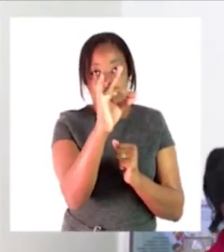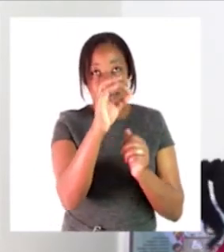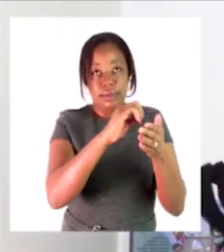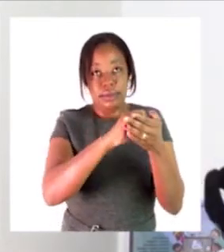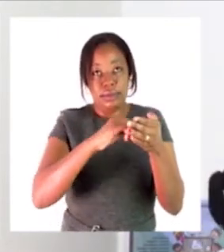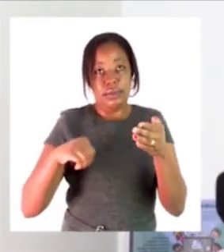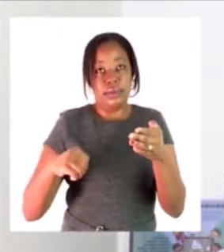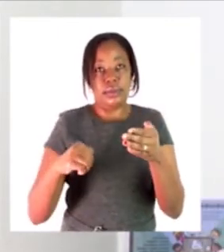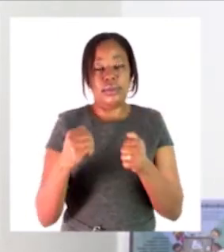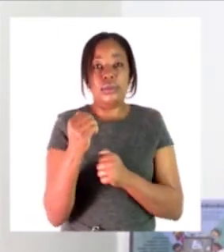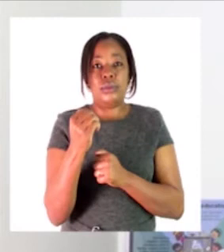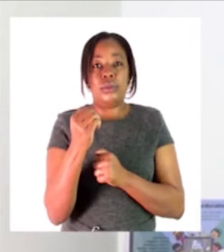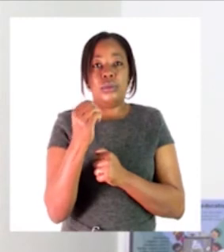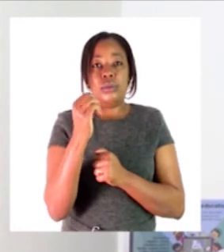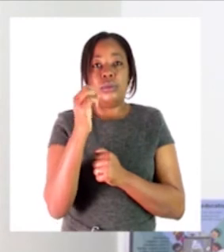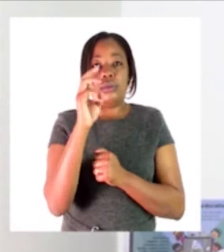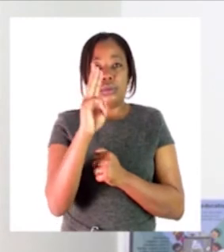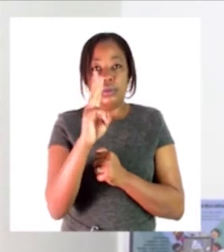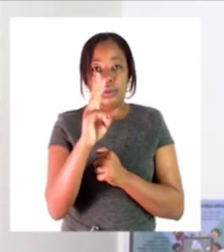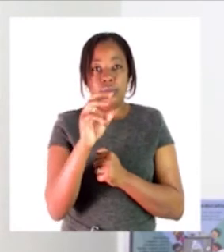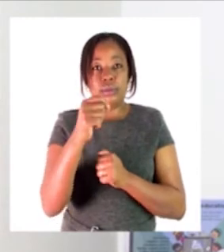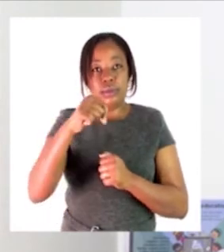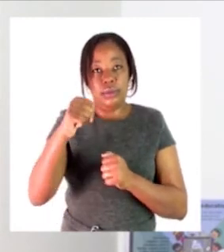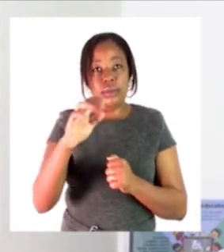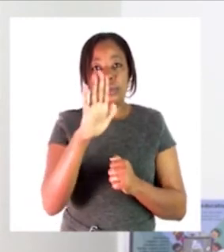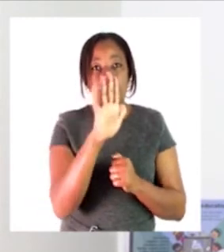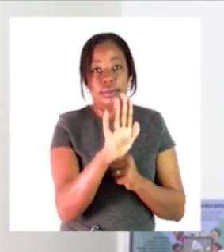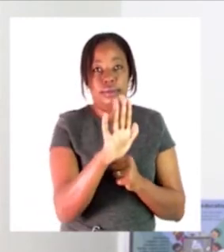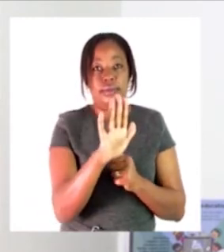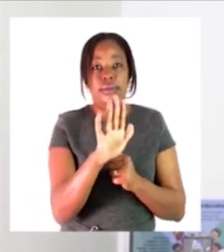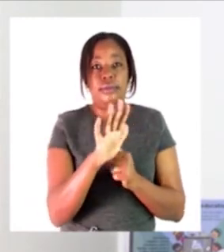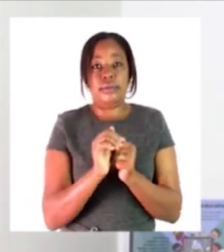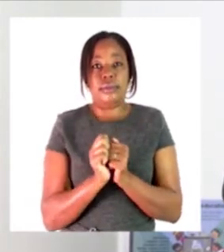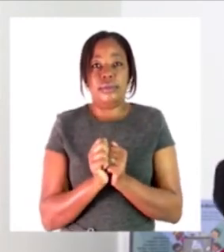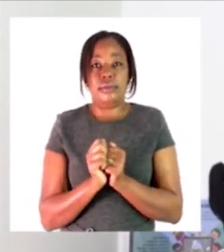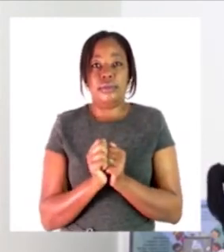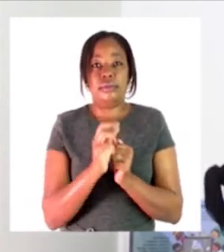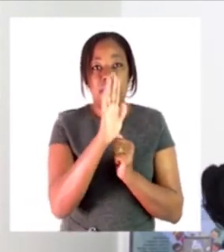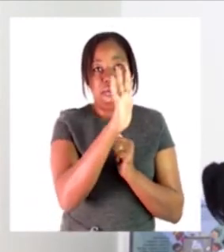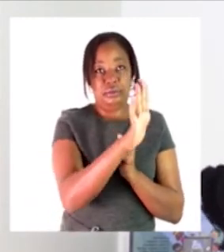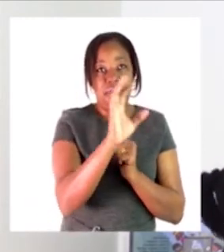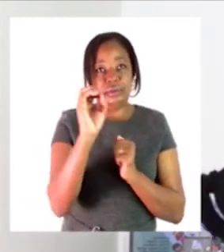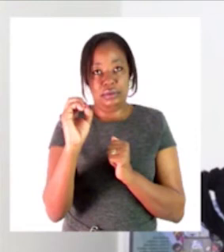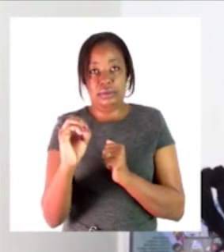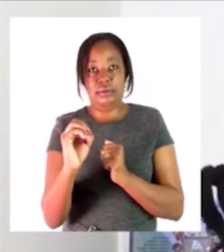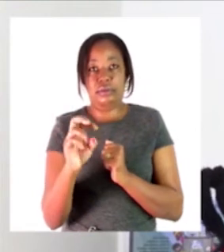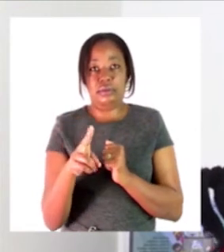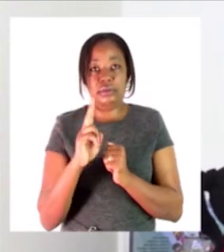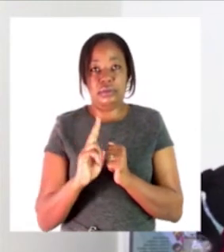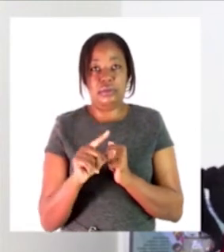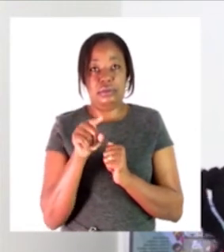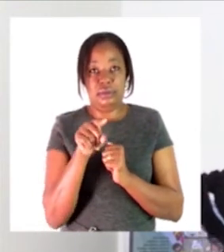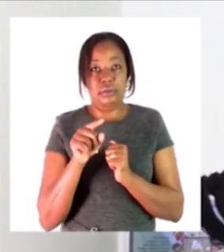a 5. So I'm writing my 5 there. So I have a 50 there. Are we together?